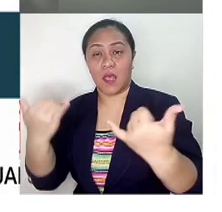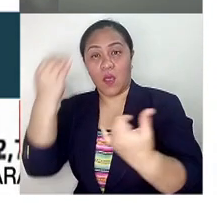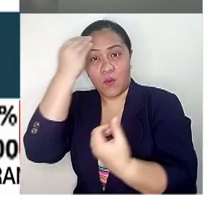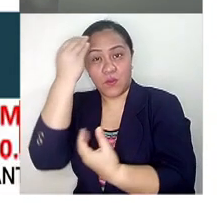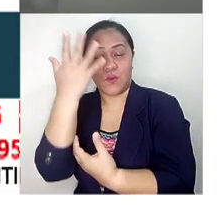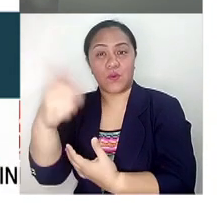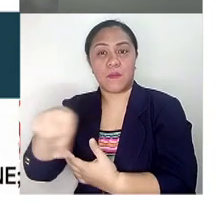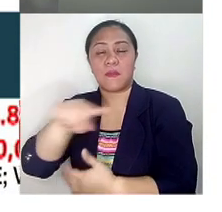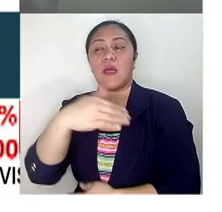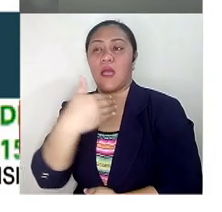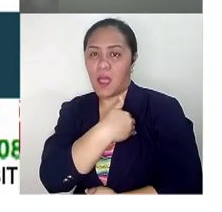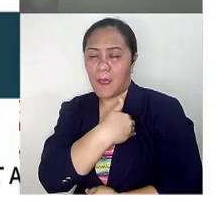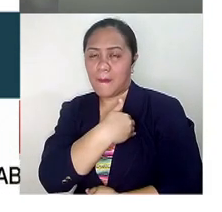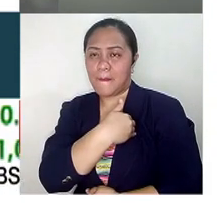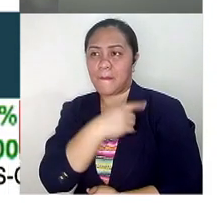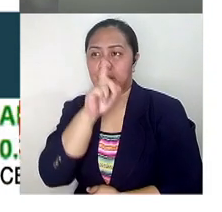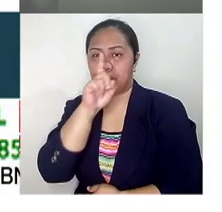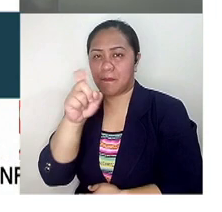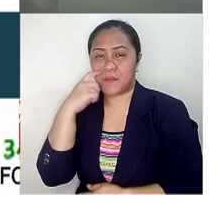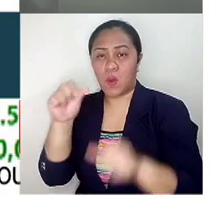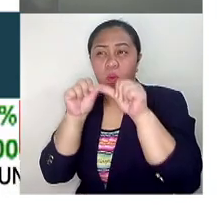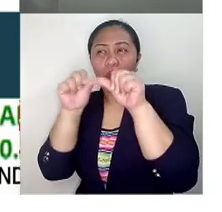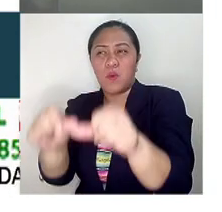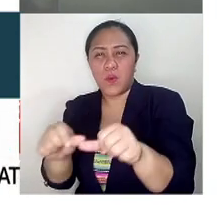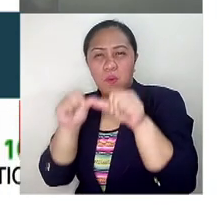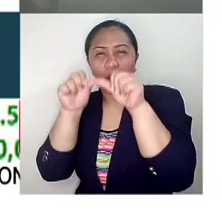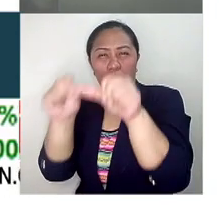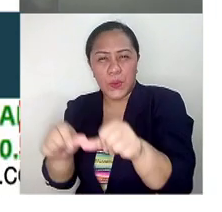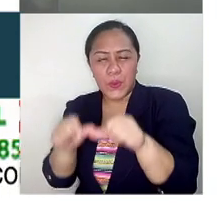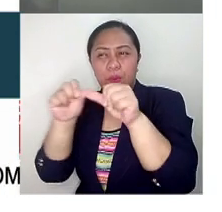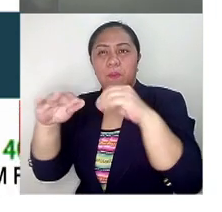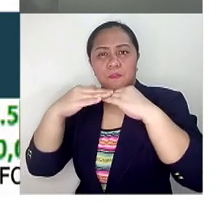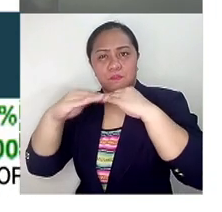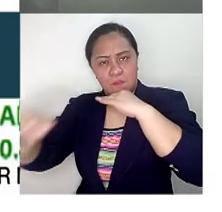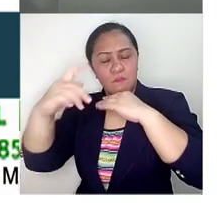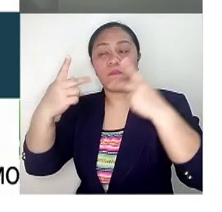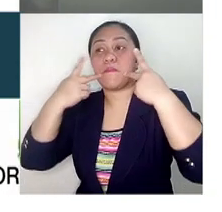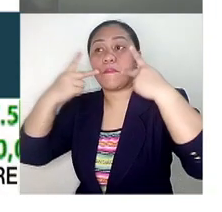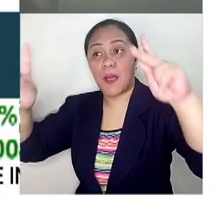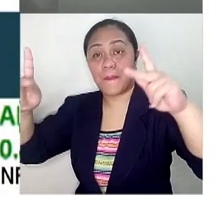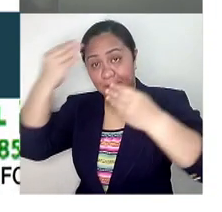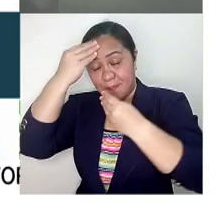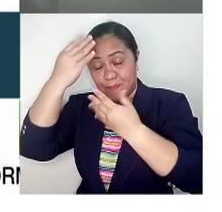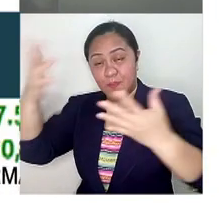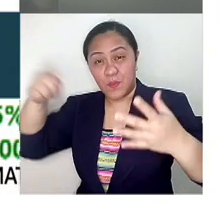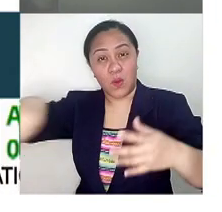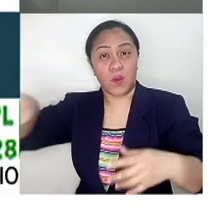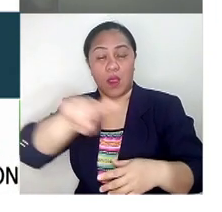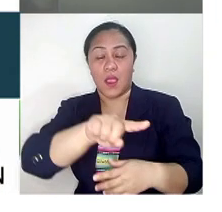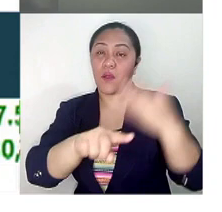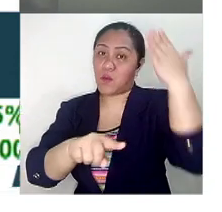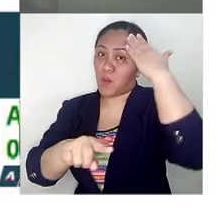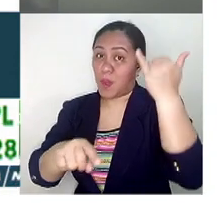have a concrete, consistent, and public posture here. No, and a position